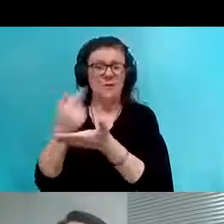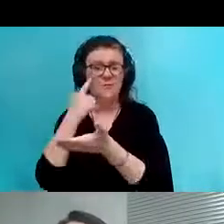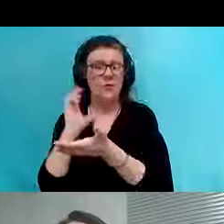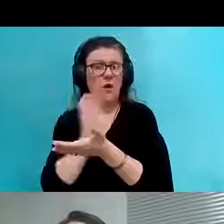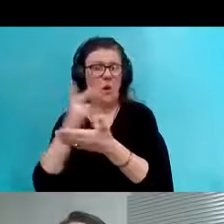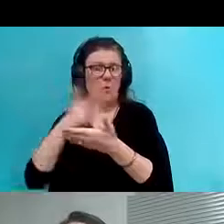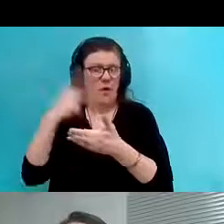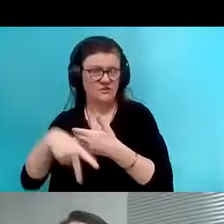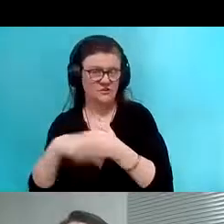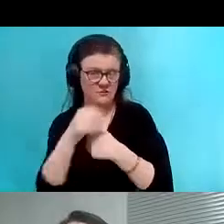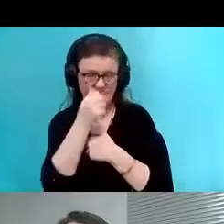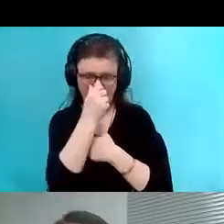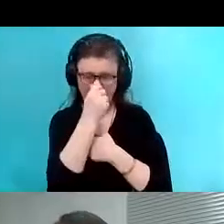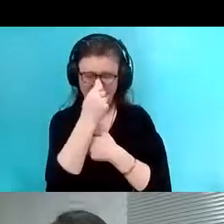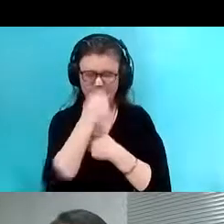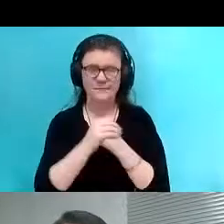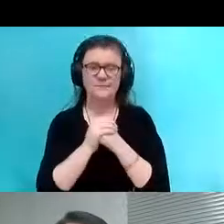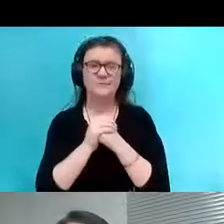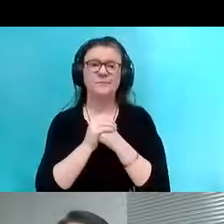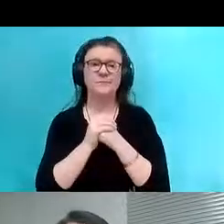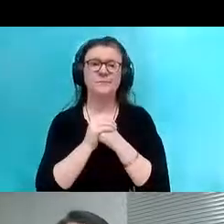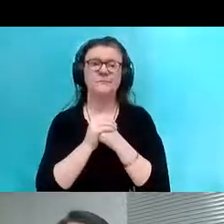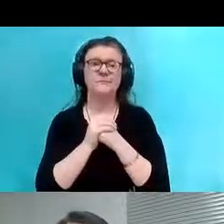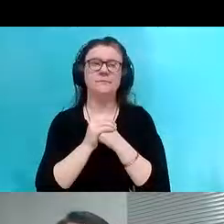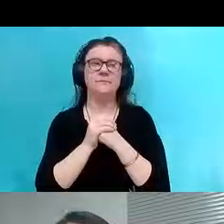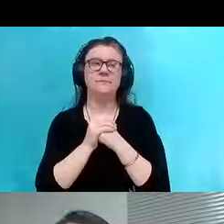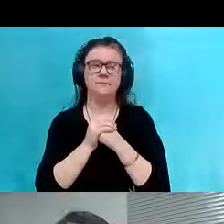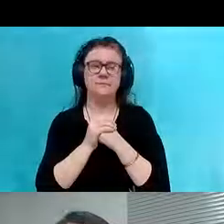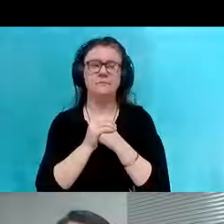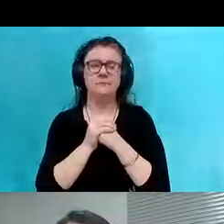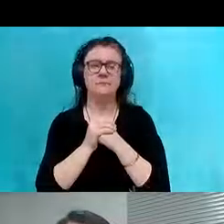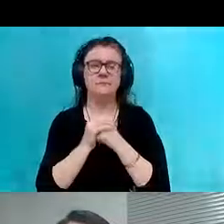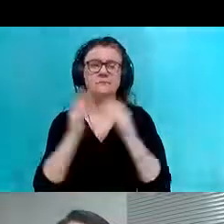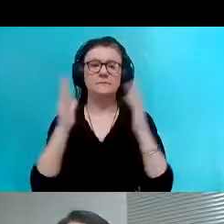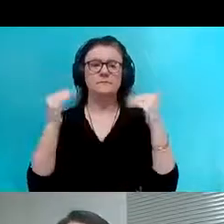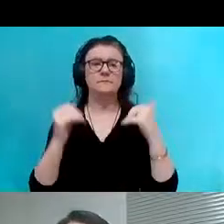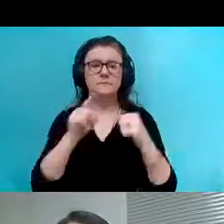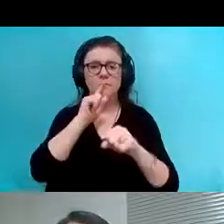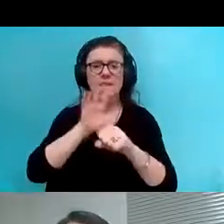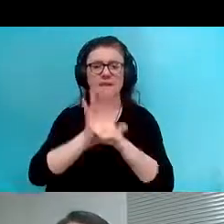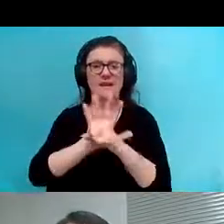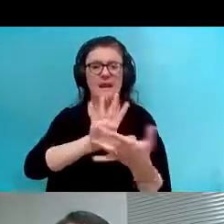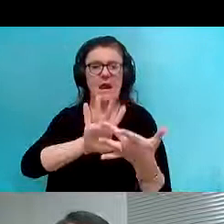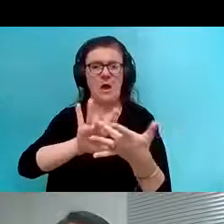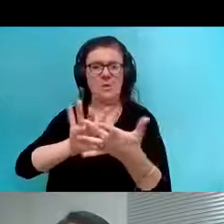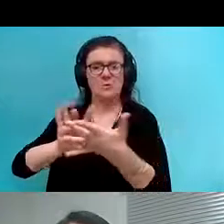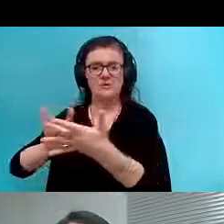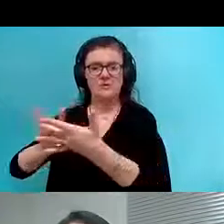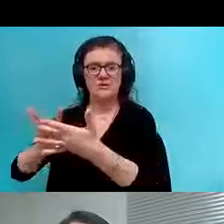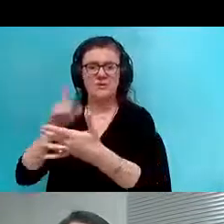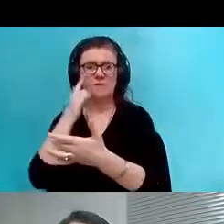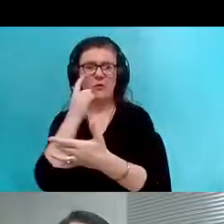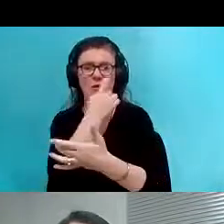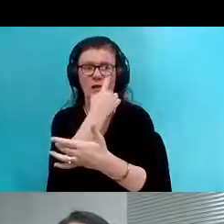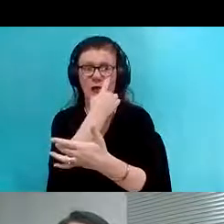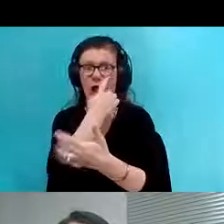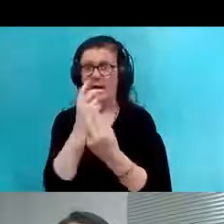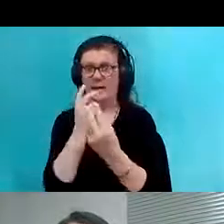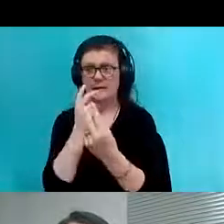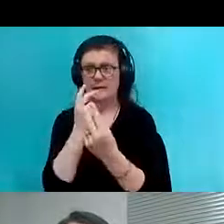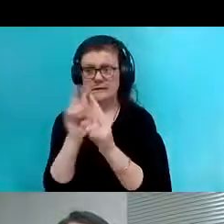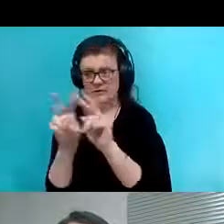funding. In addition to that, the dedicated outreach screening camps for the marginalized